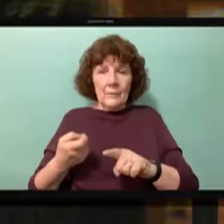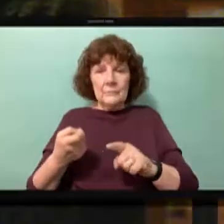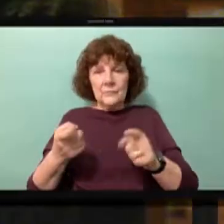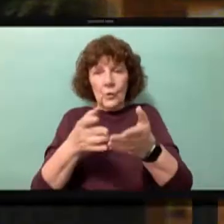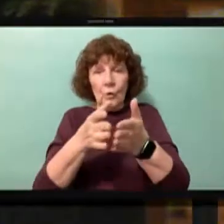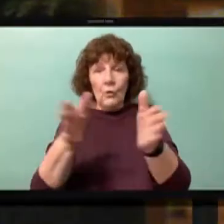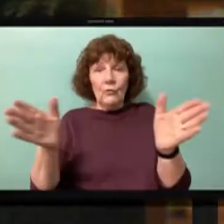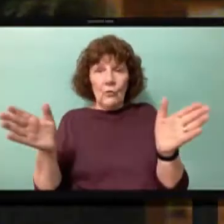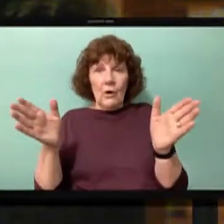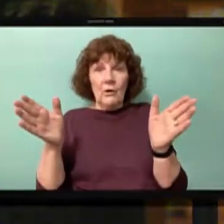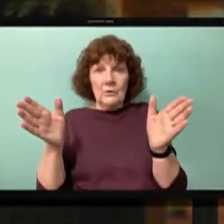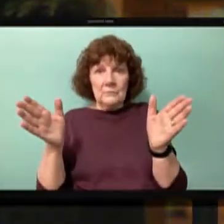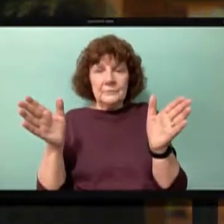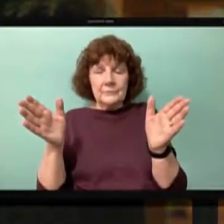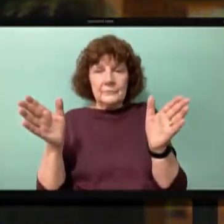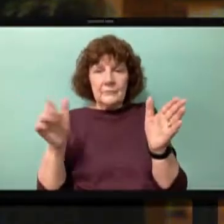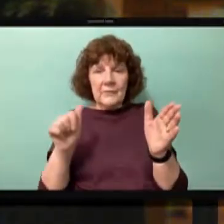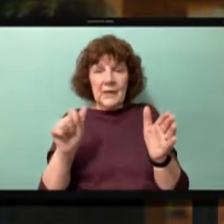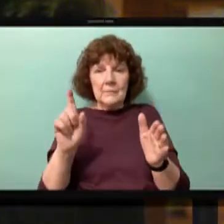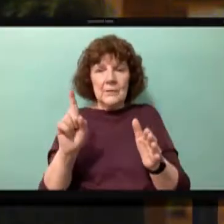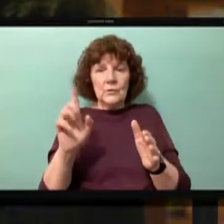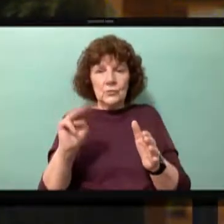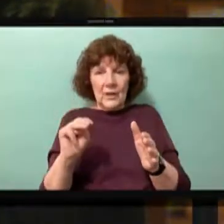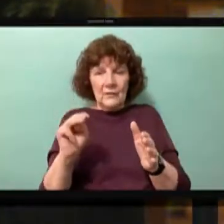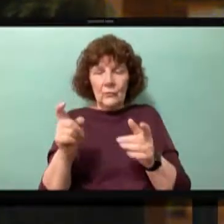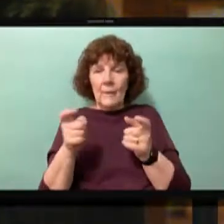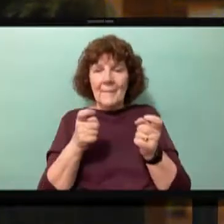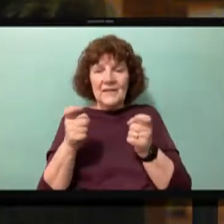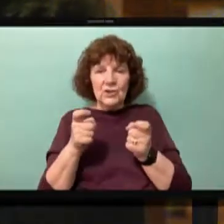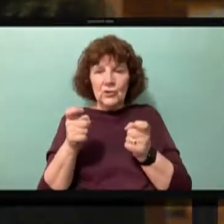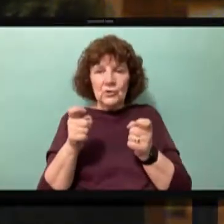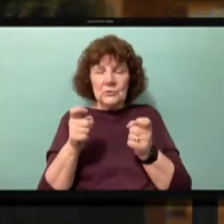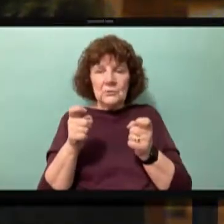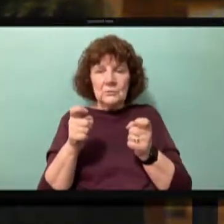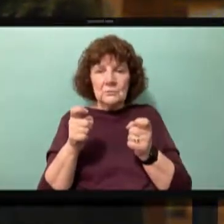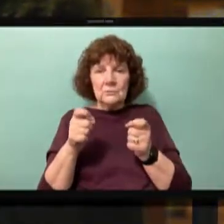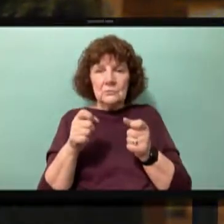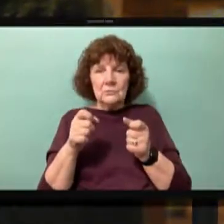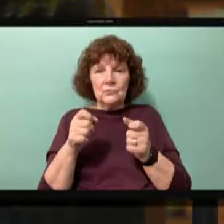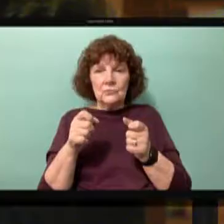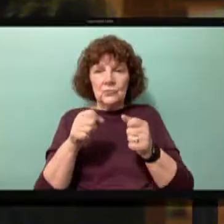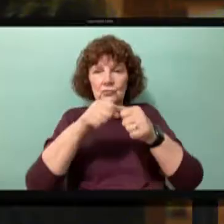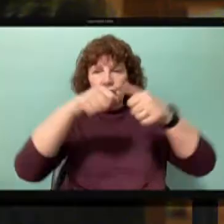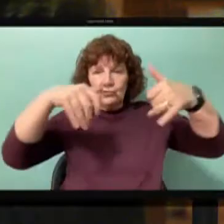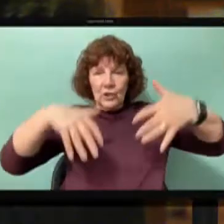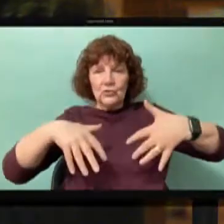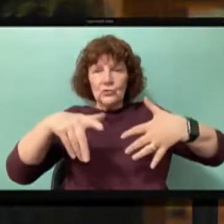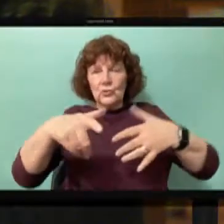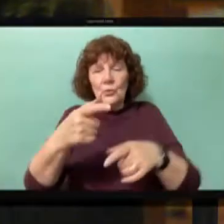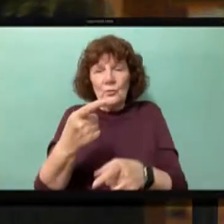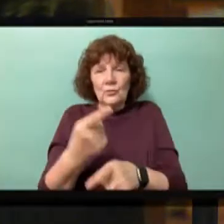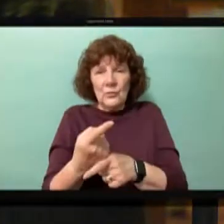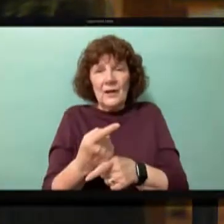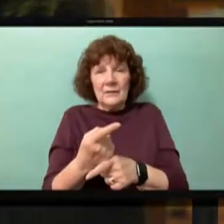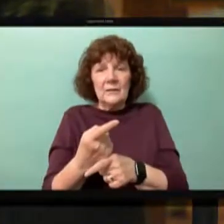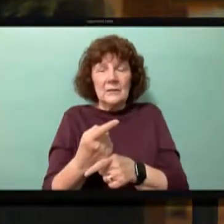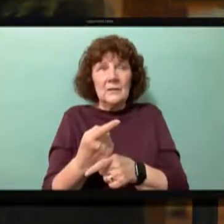of administrative or managerial structure, right? So you're correct that